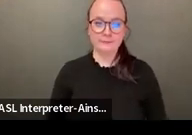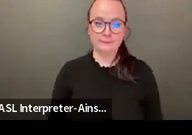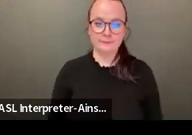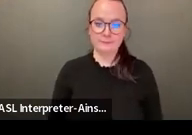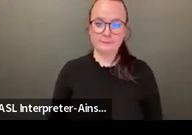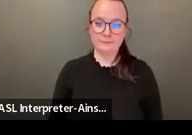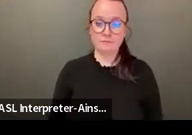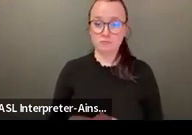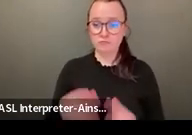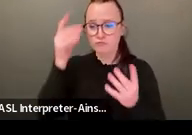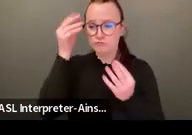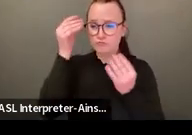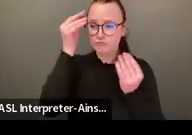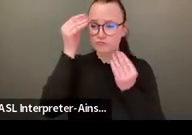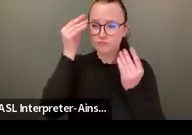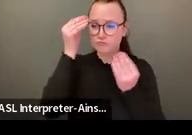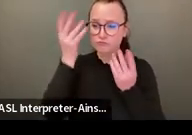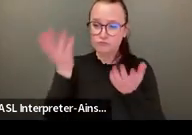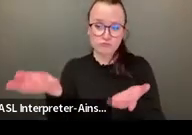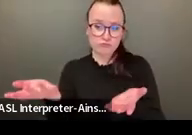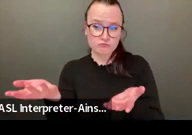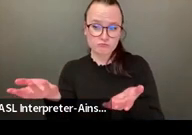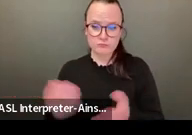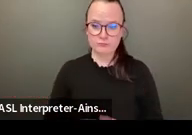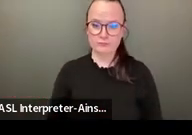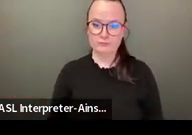Any thoughts?